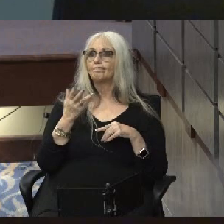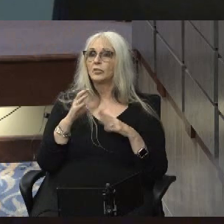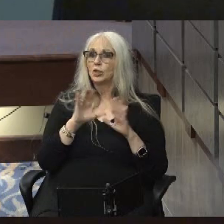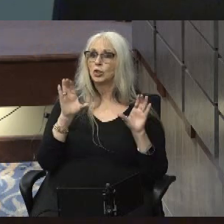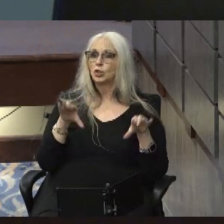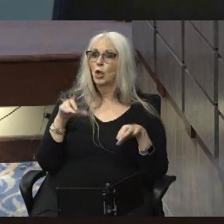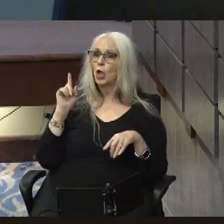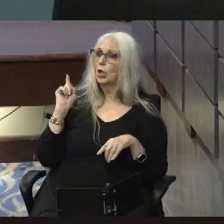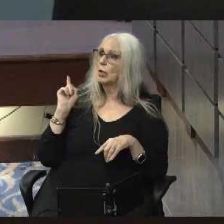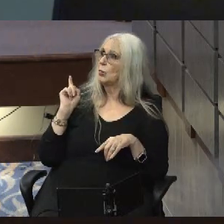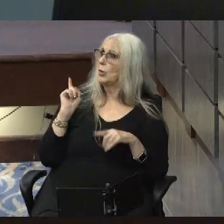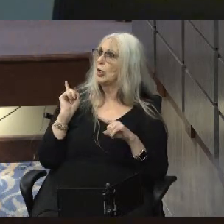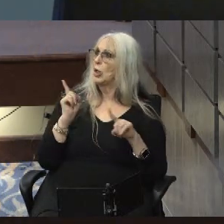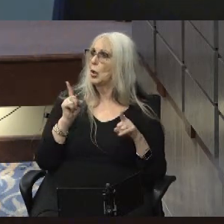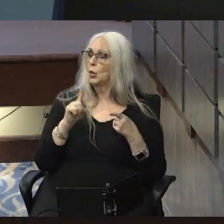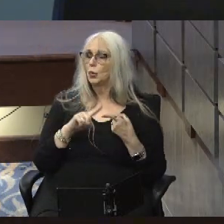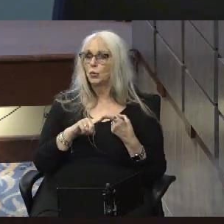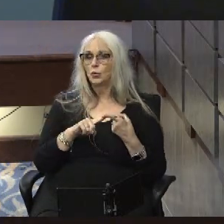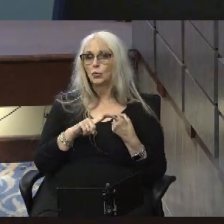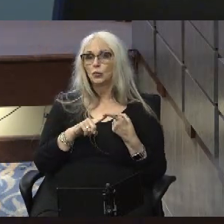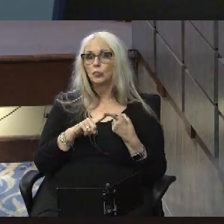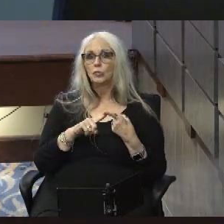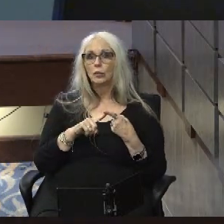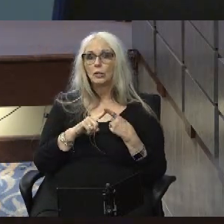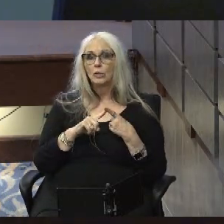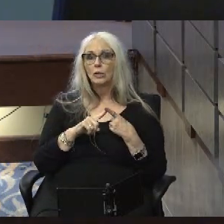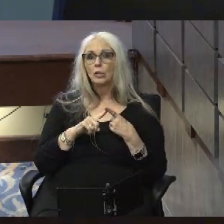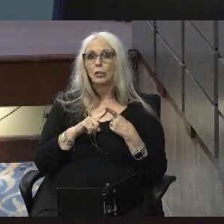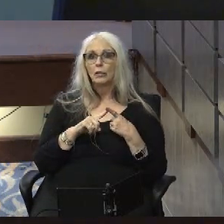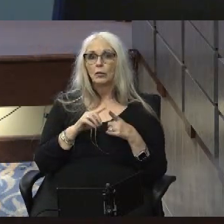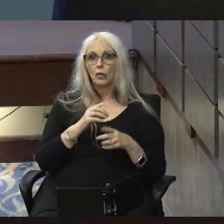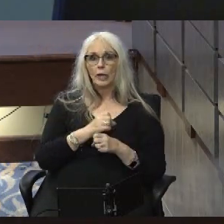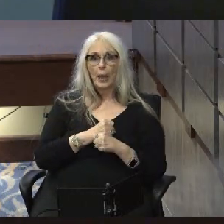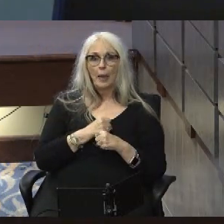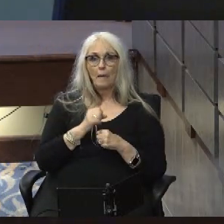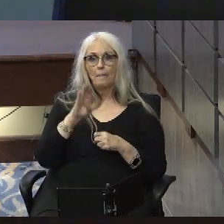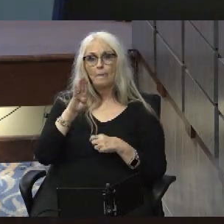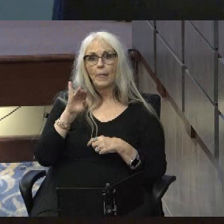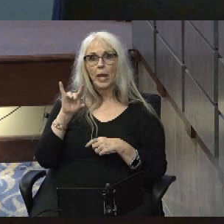go out for permitting and bidding, I